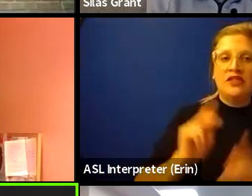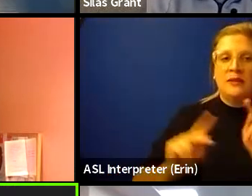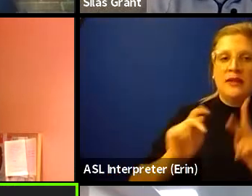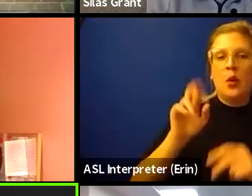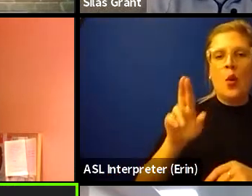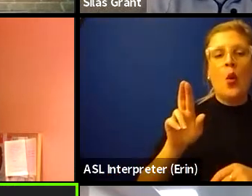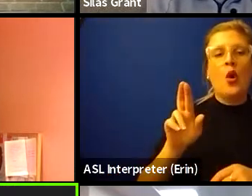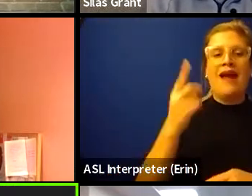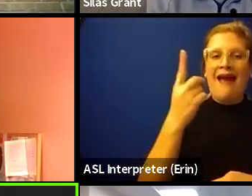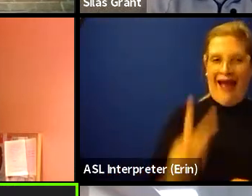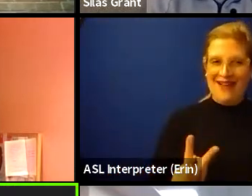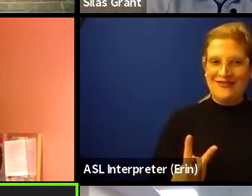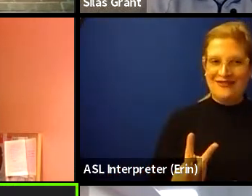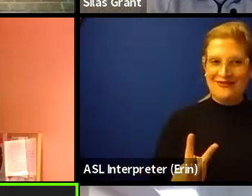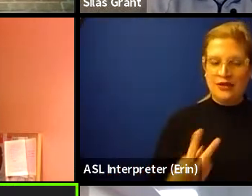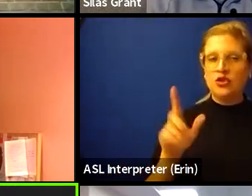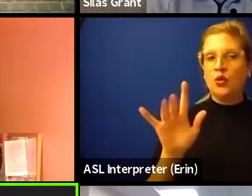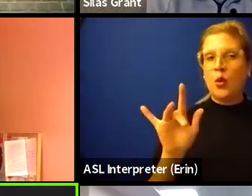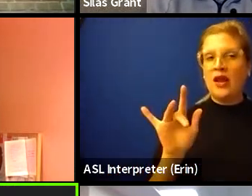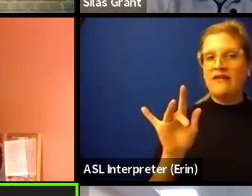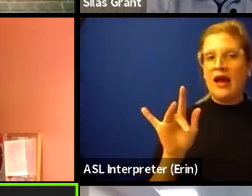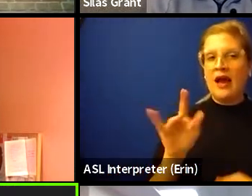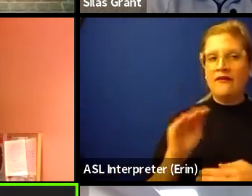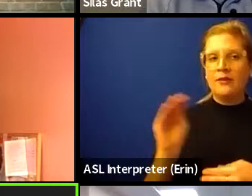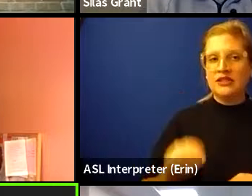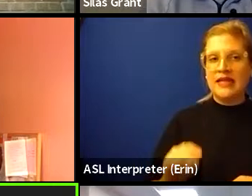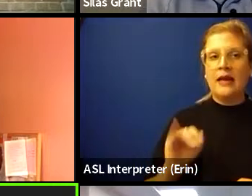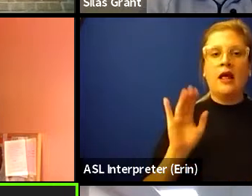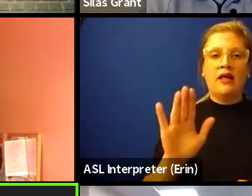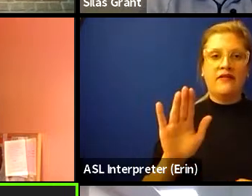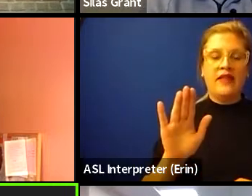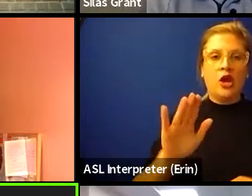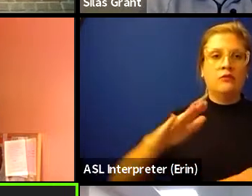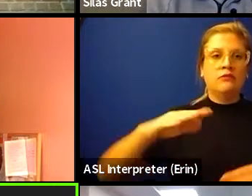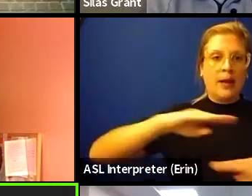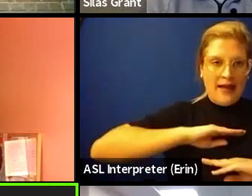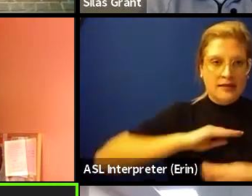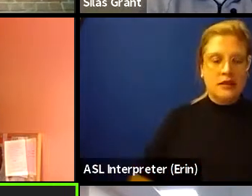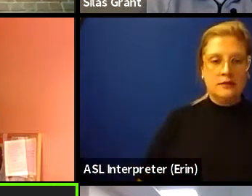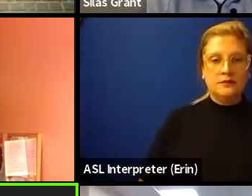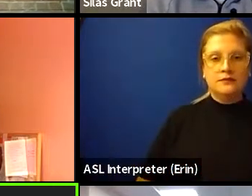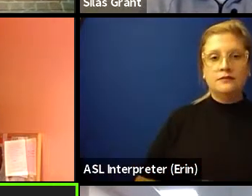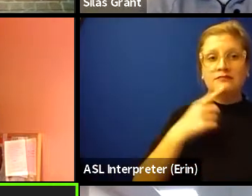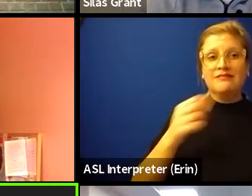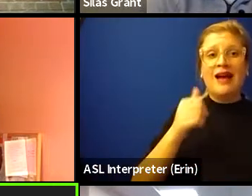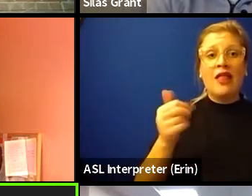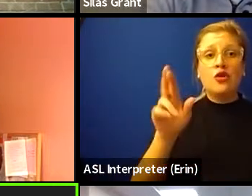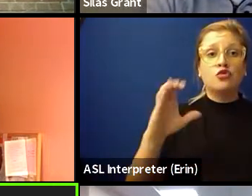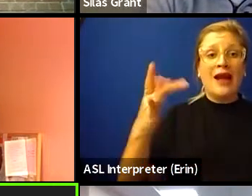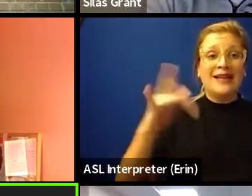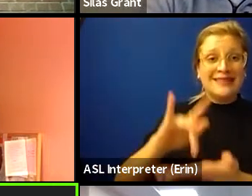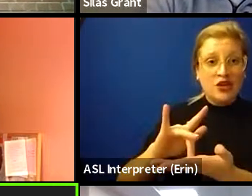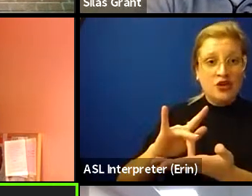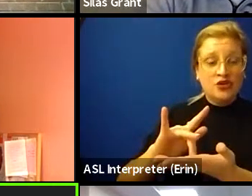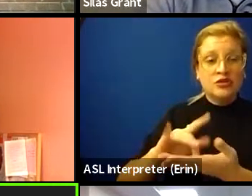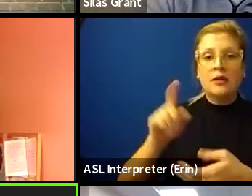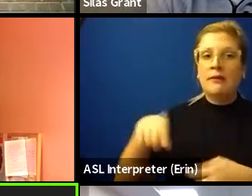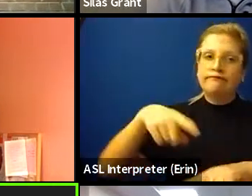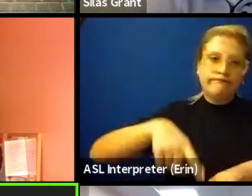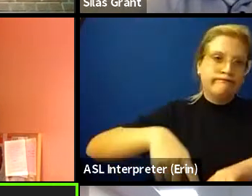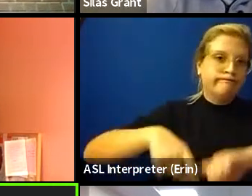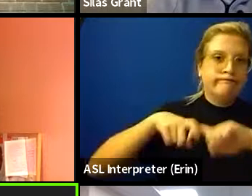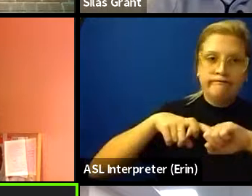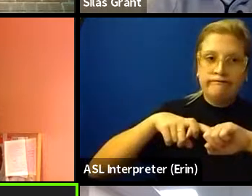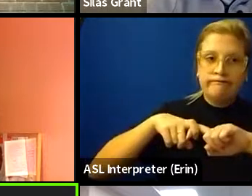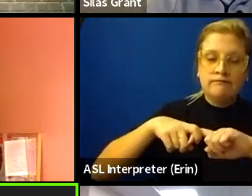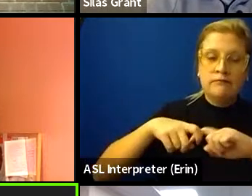capacity, whichever is lower. Gym, private trainers, and other businesses and recreation centers must suspend all indoor